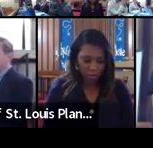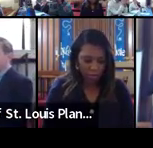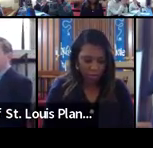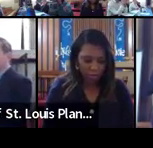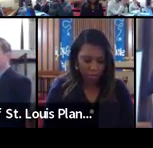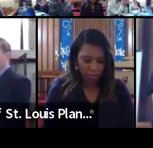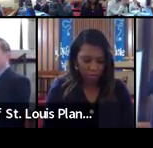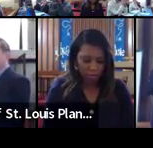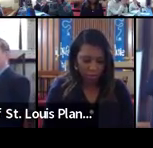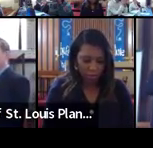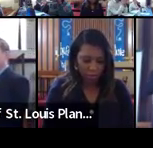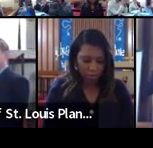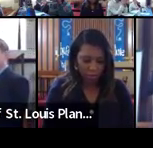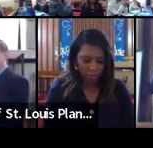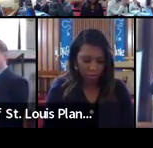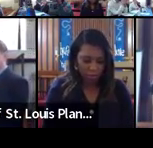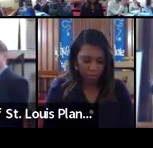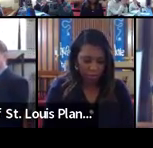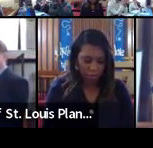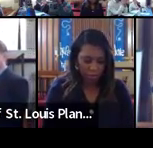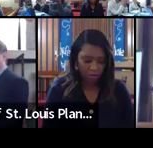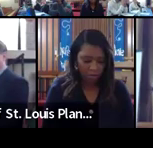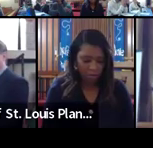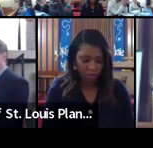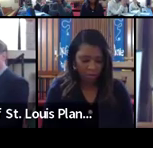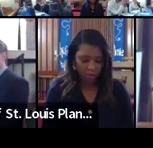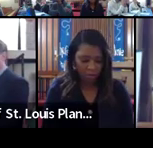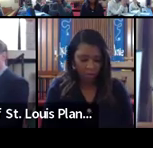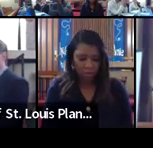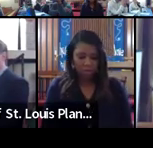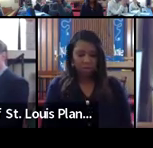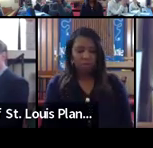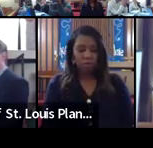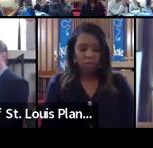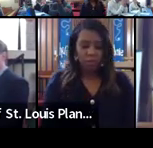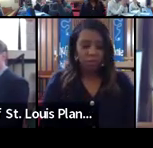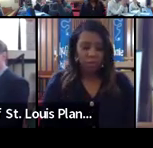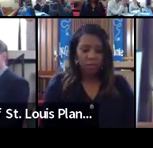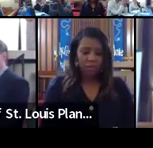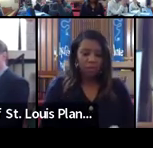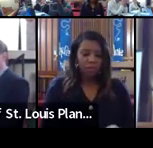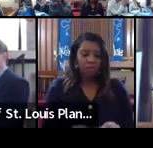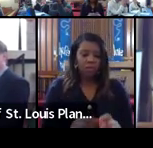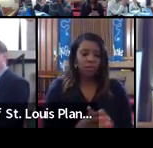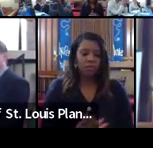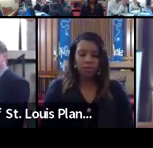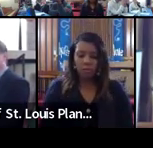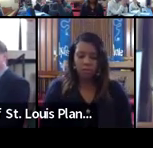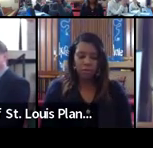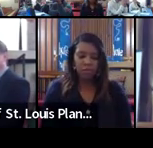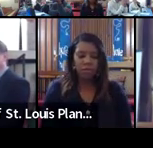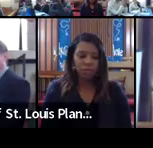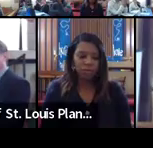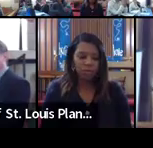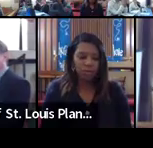reason. North St. is specifically in favor of this plan. But it's also a little personal to me as